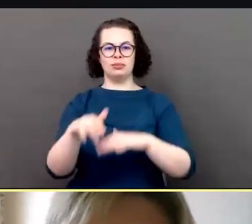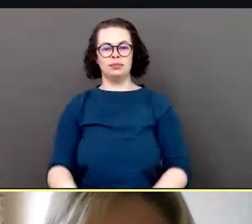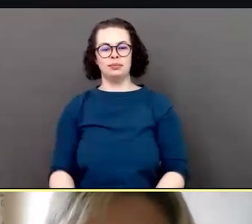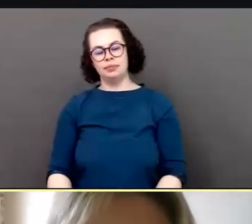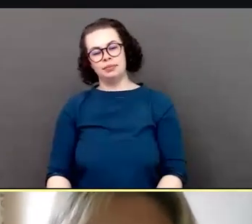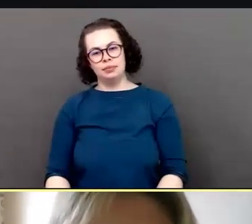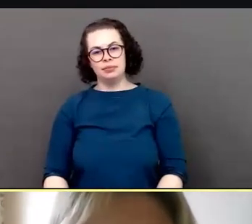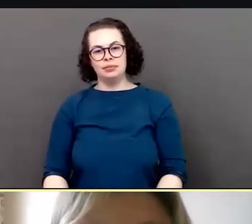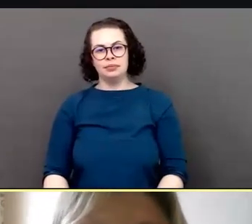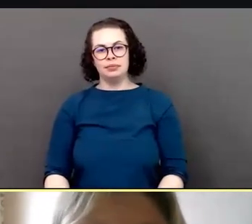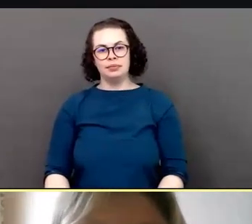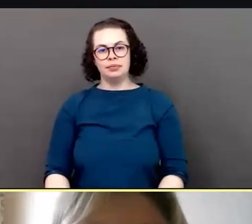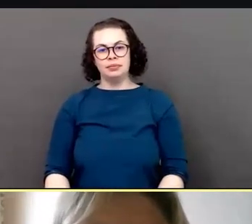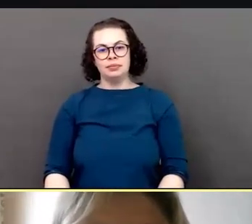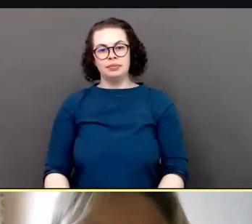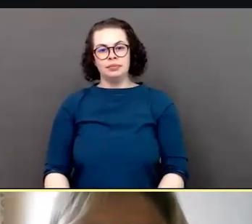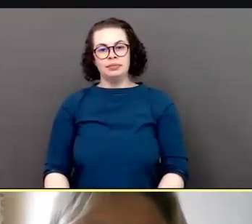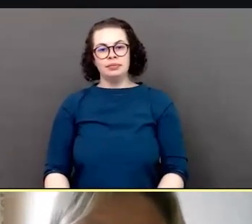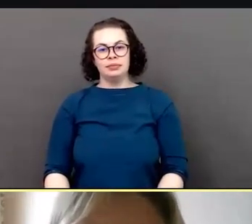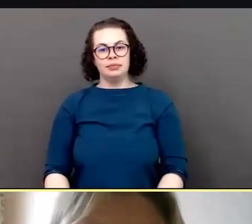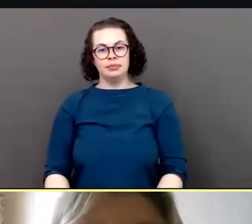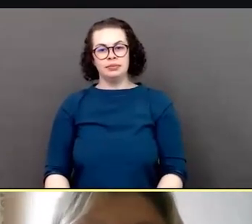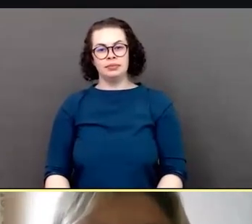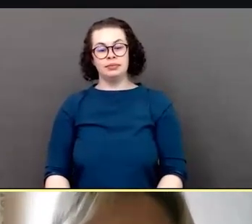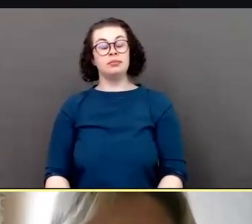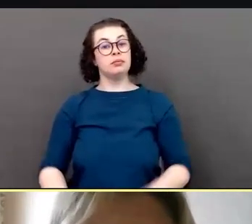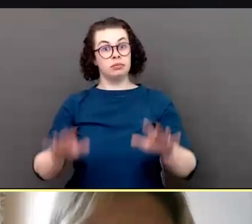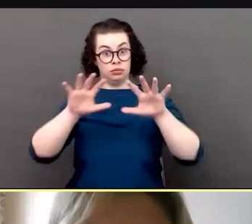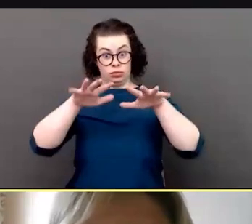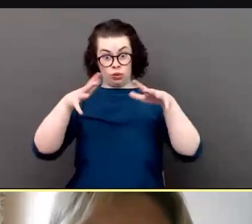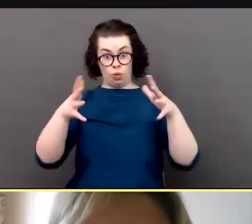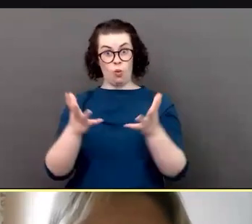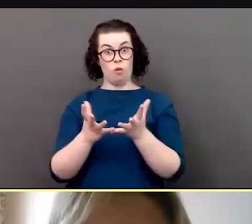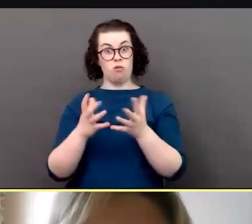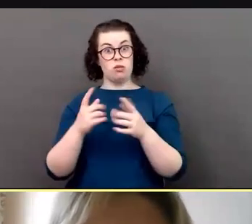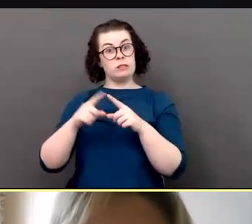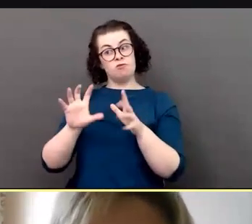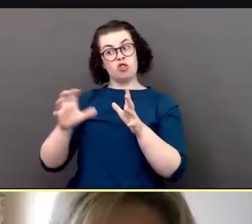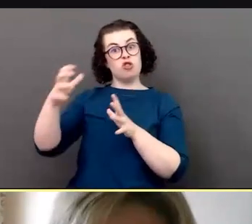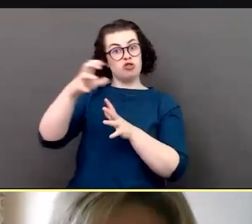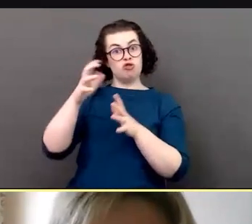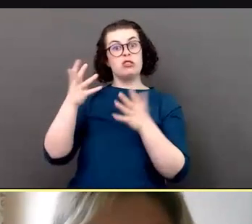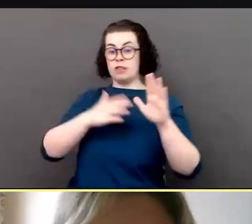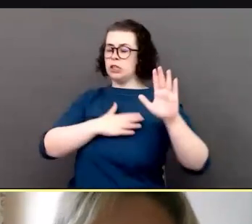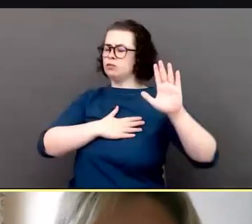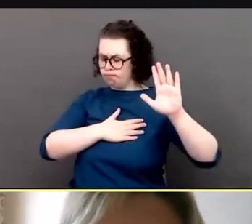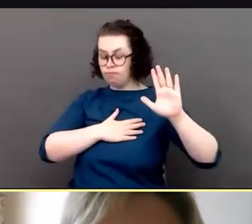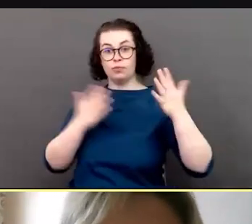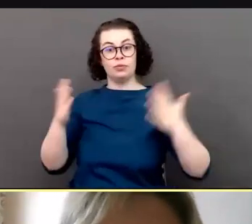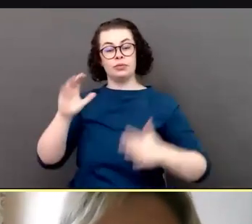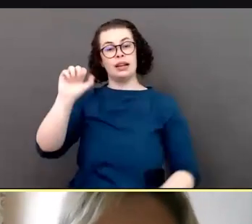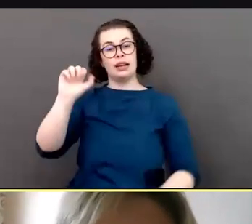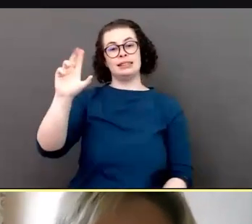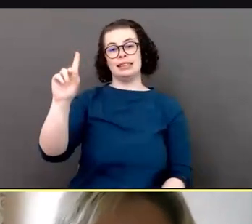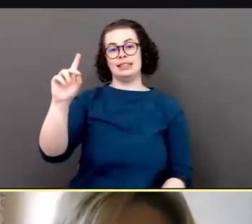around the world to develop and deliver the Sustainable Development Goals, the UN